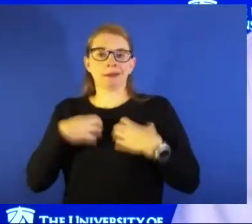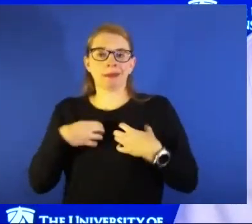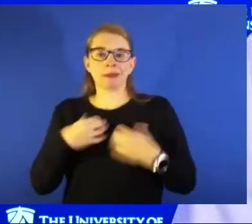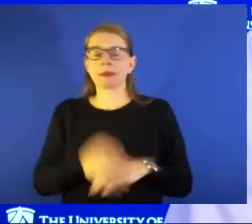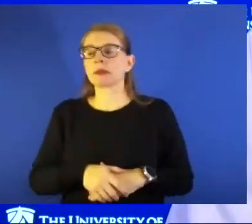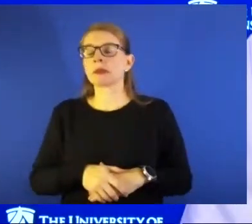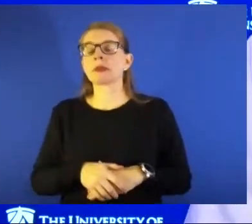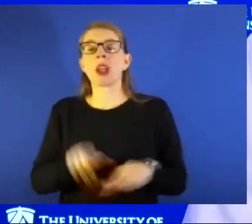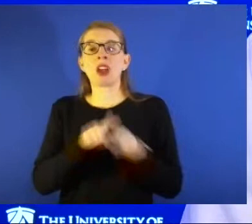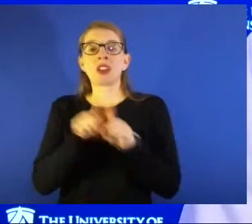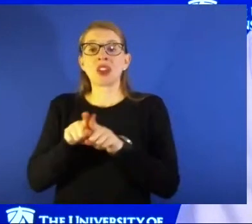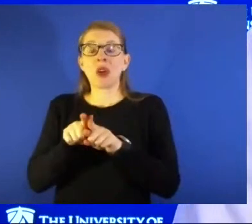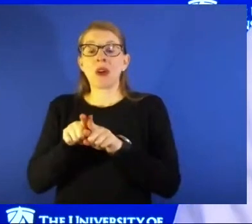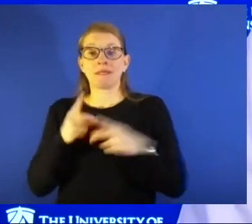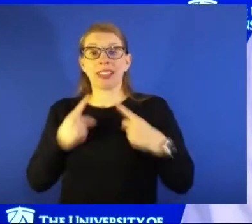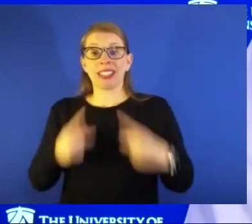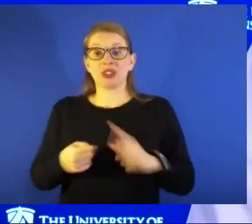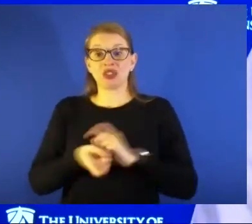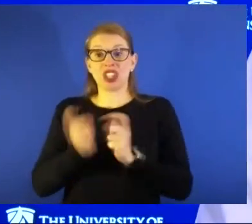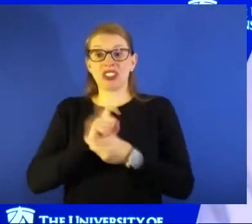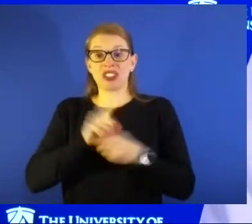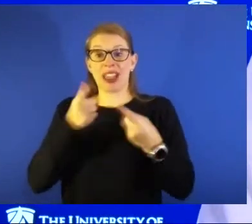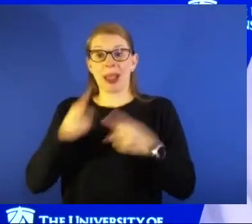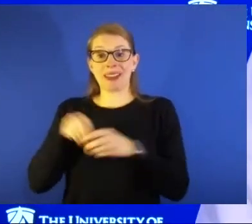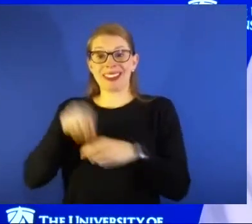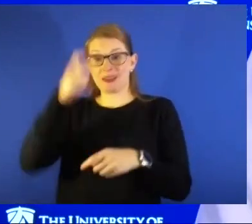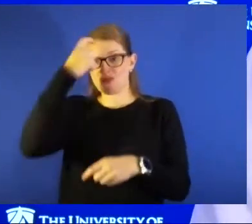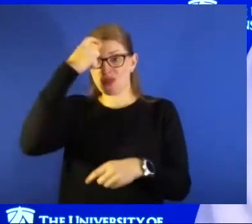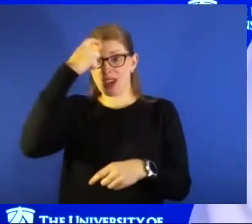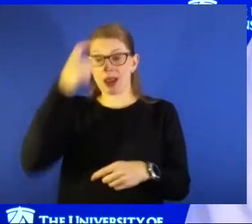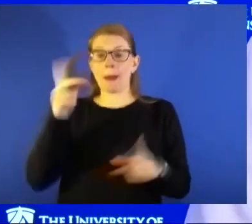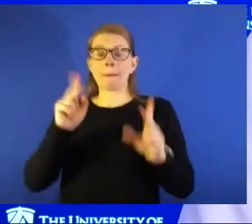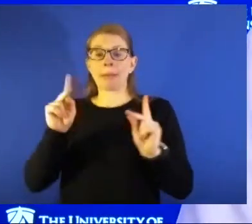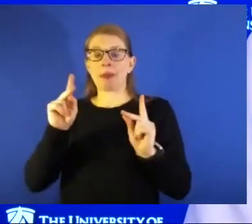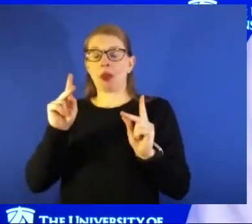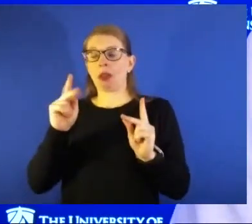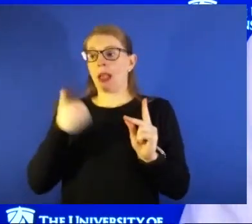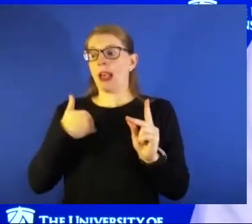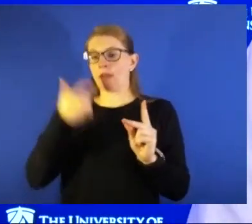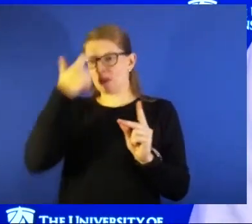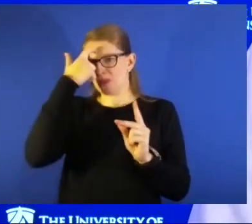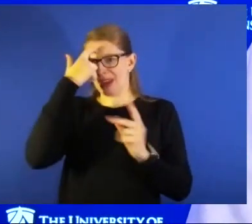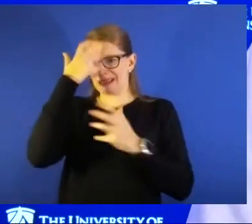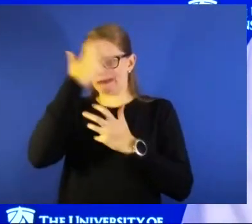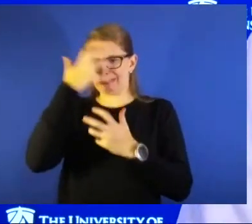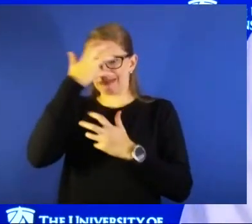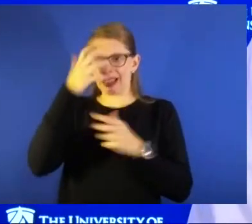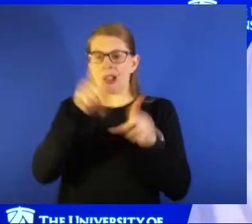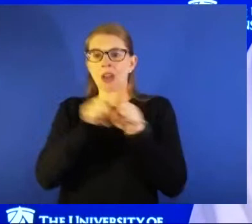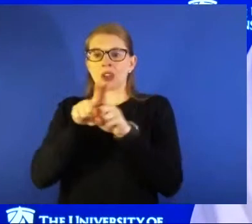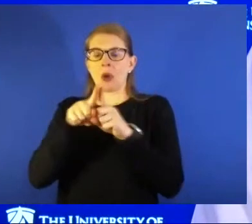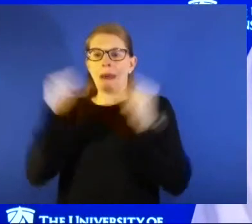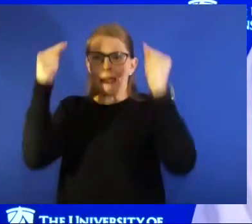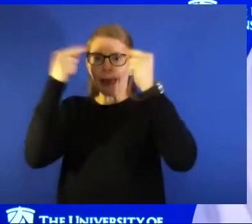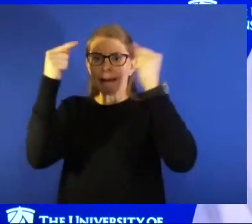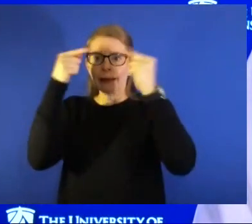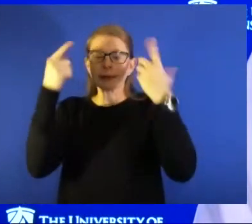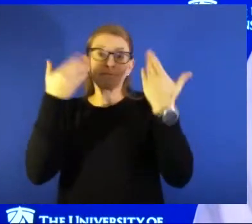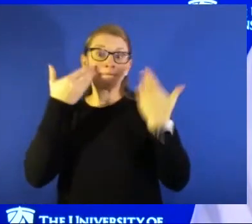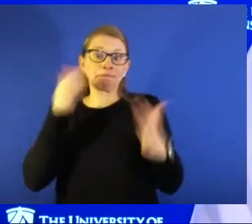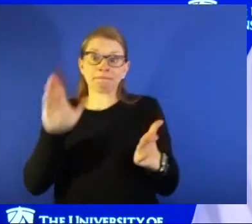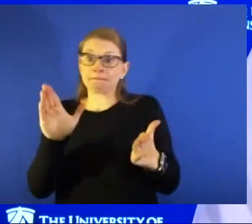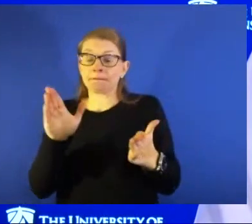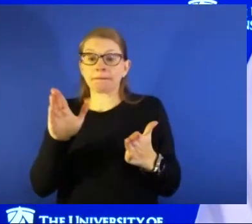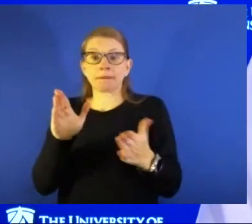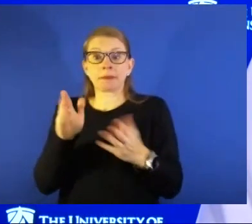probably within the brain. We know a lot of people have brain fog and headaches still. We don't know exactly what those are. Those are things such